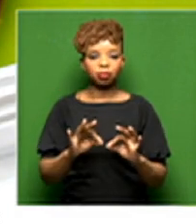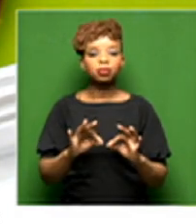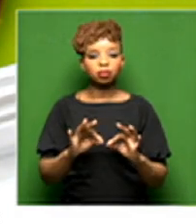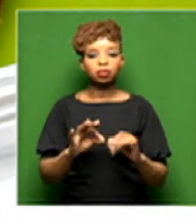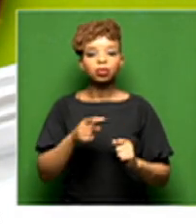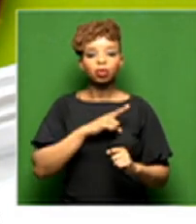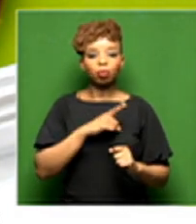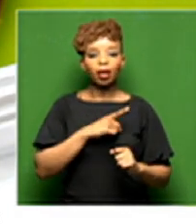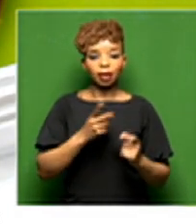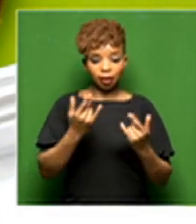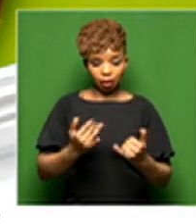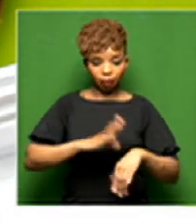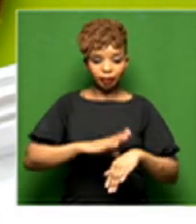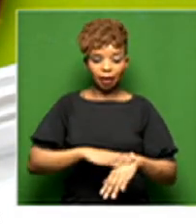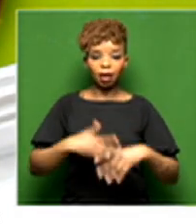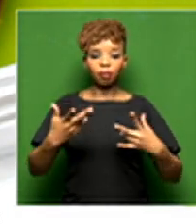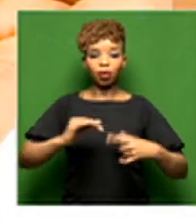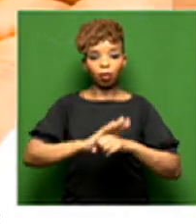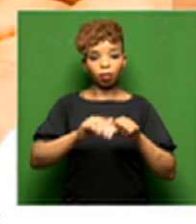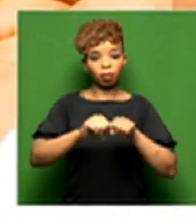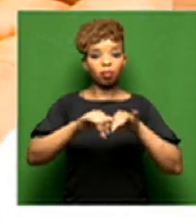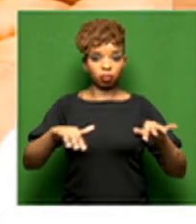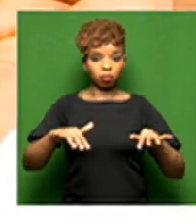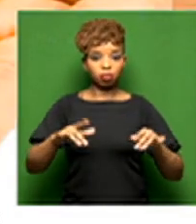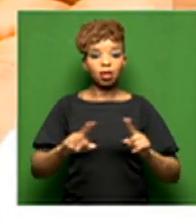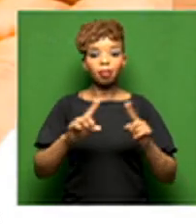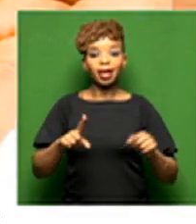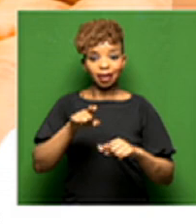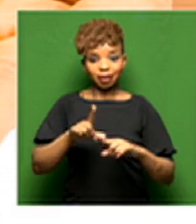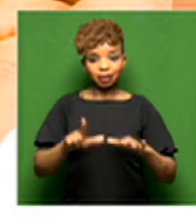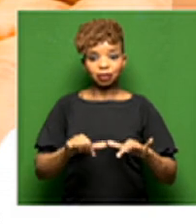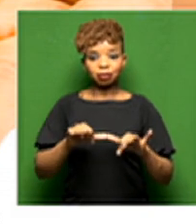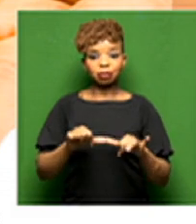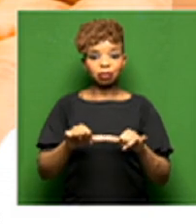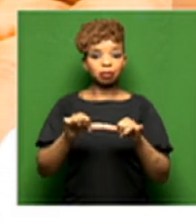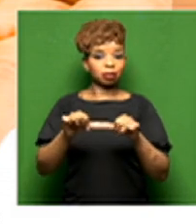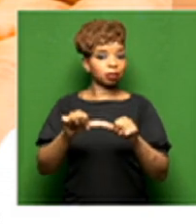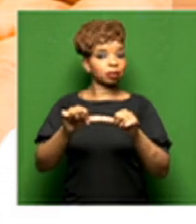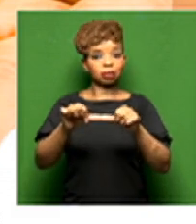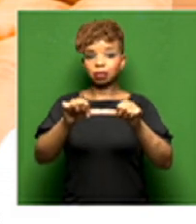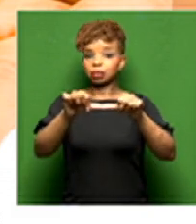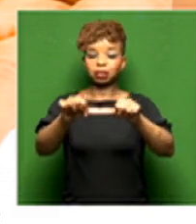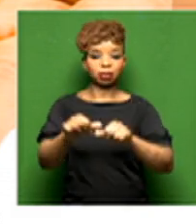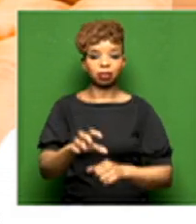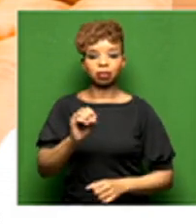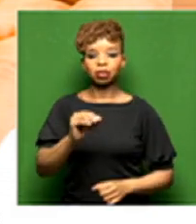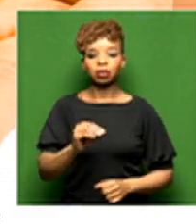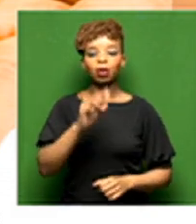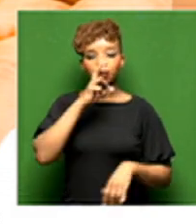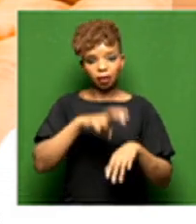supplement because we're in a pandemic. But this is going to go on for our lifetimes unless we address it through better